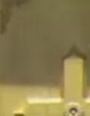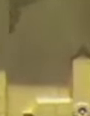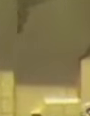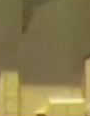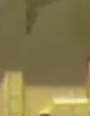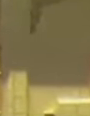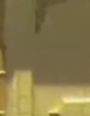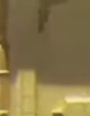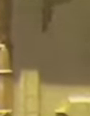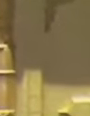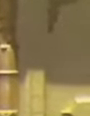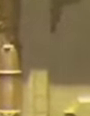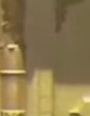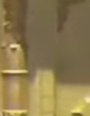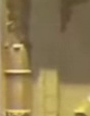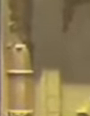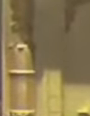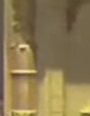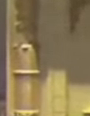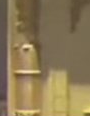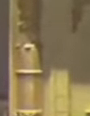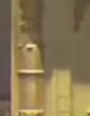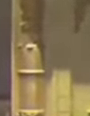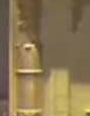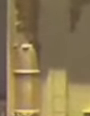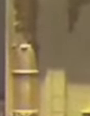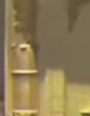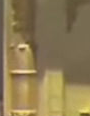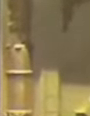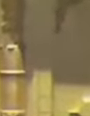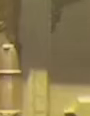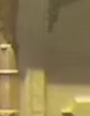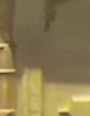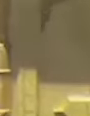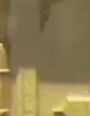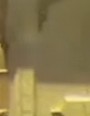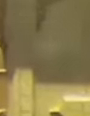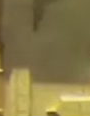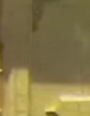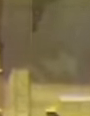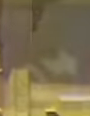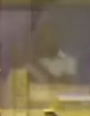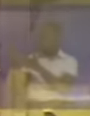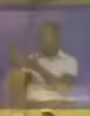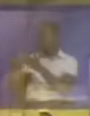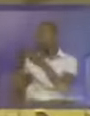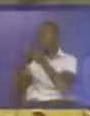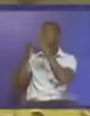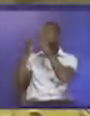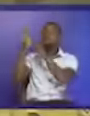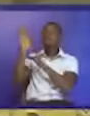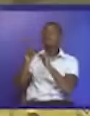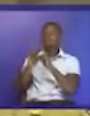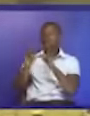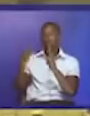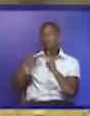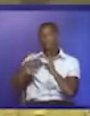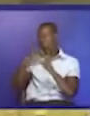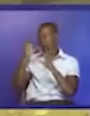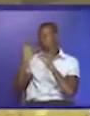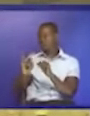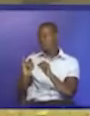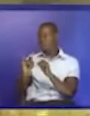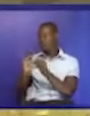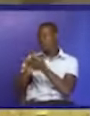father, and I will say unto him, Father, I have sinned against you and against heaven, and I am not worthy to be called your